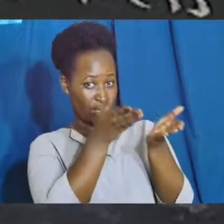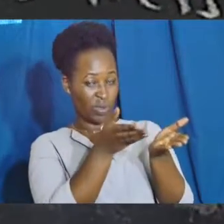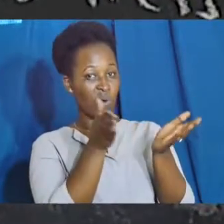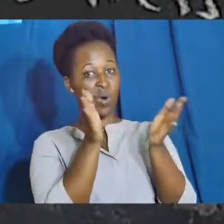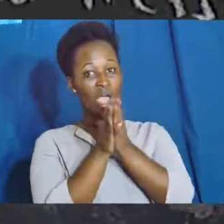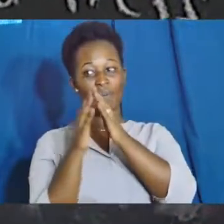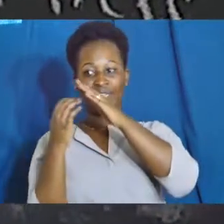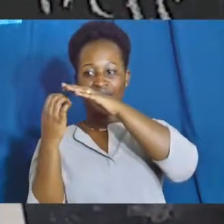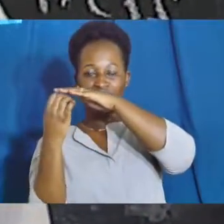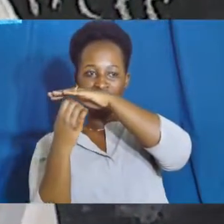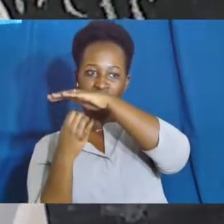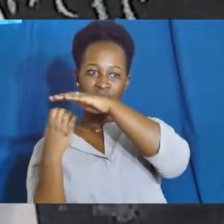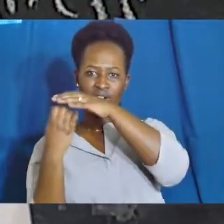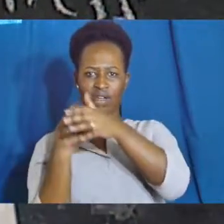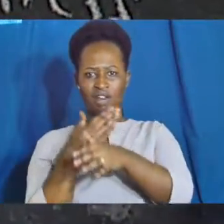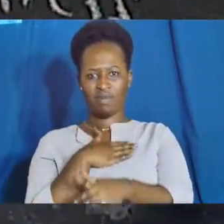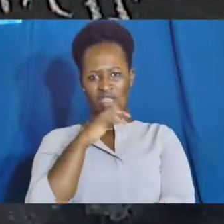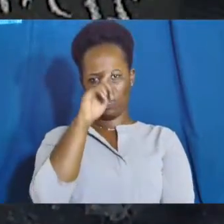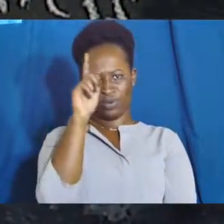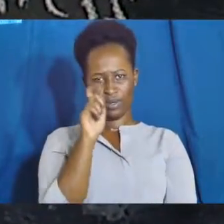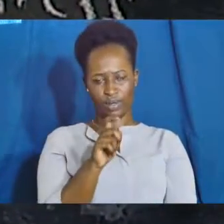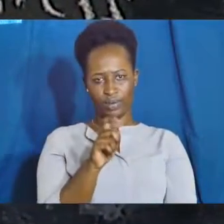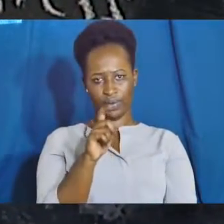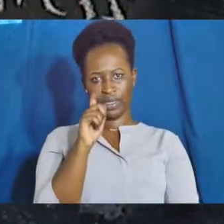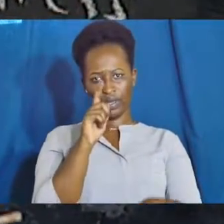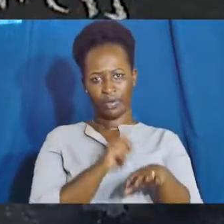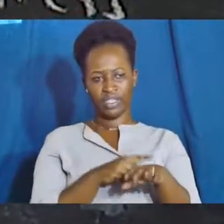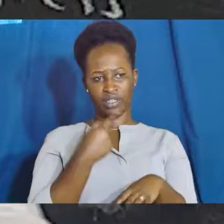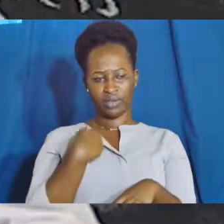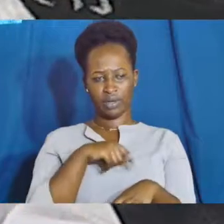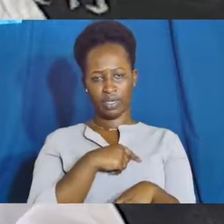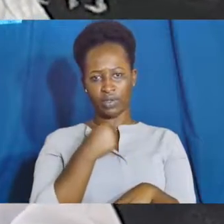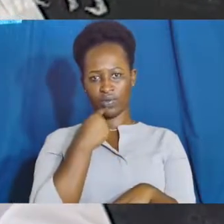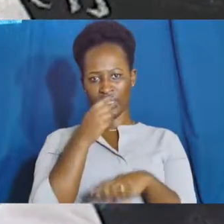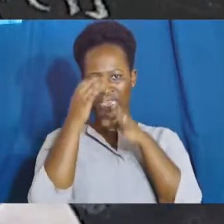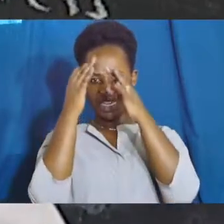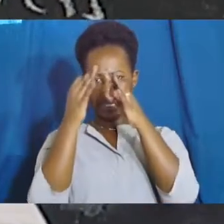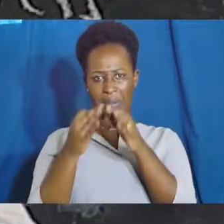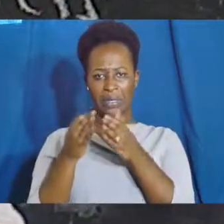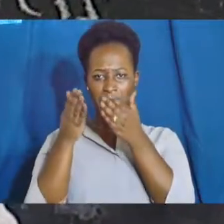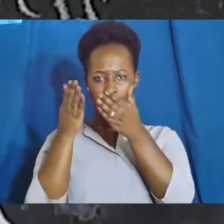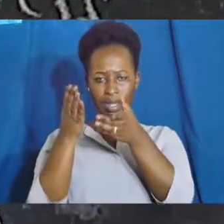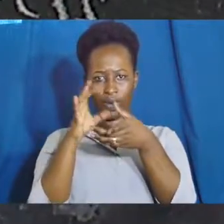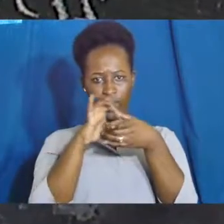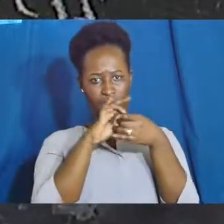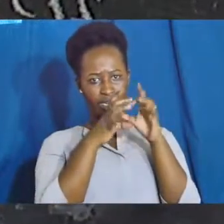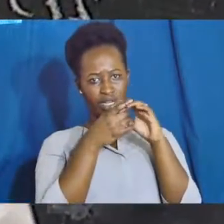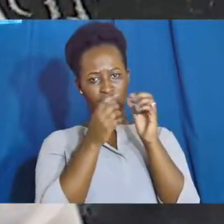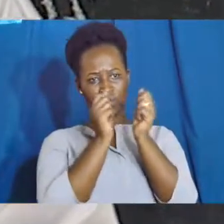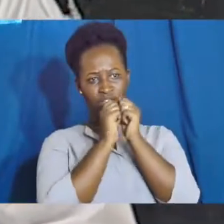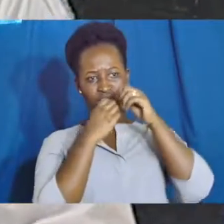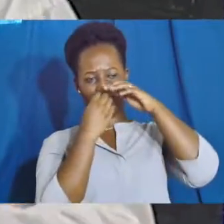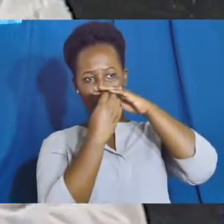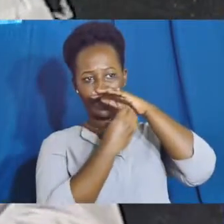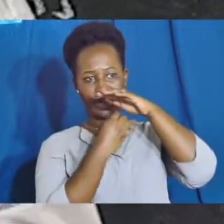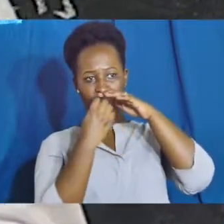environment. My question is, when we say living organisms interacting with the